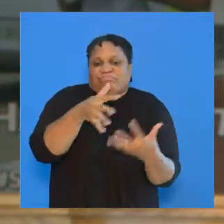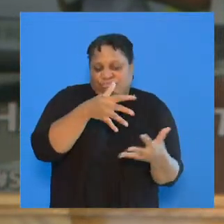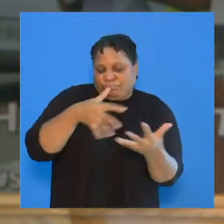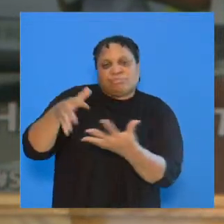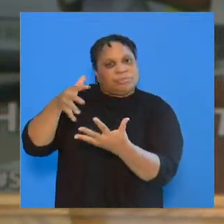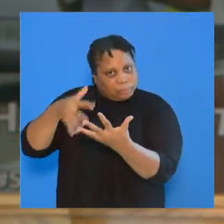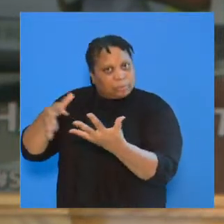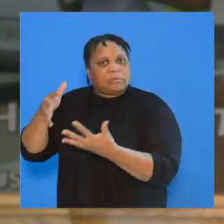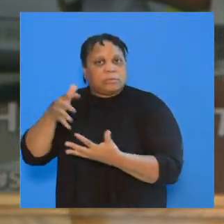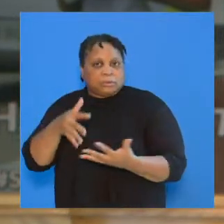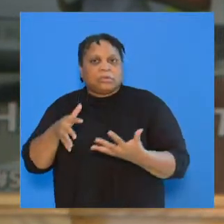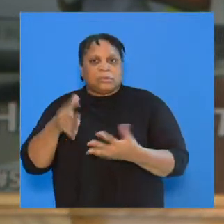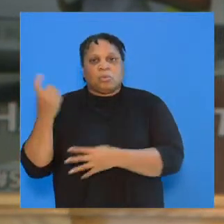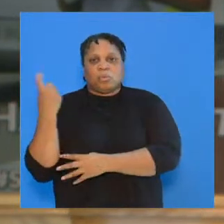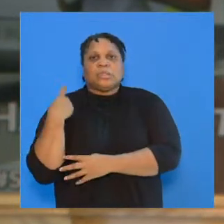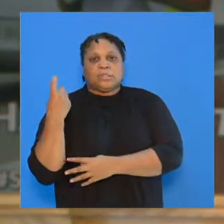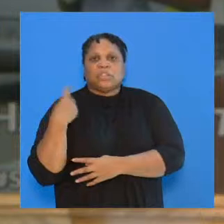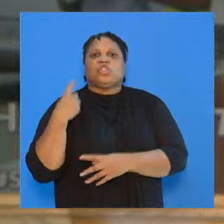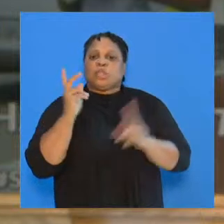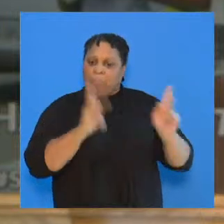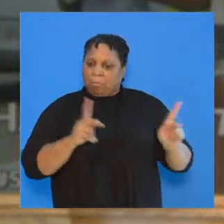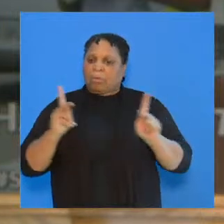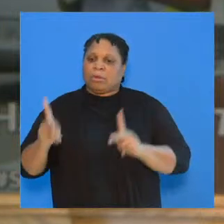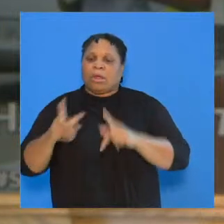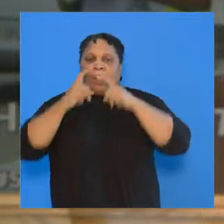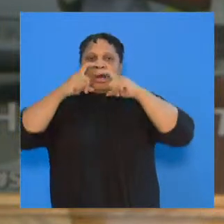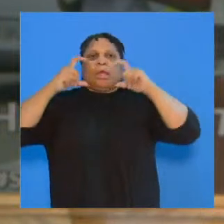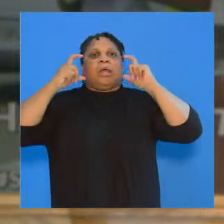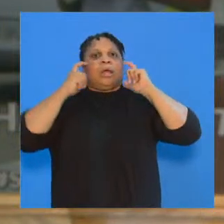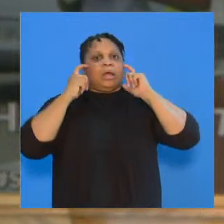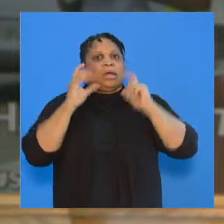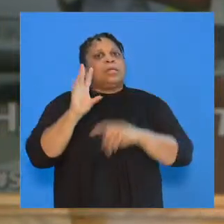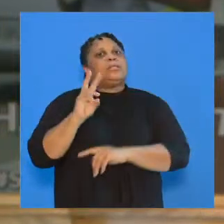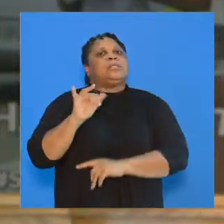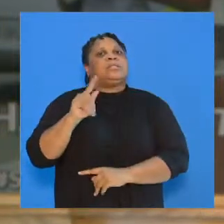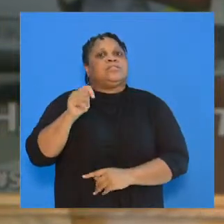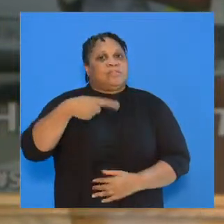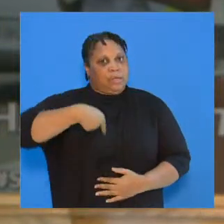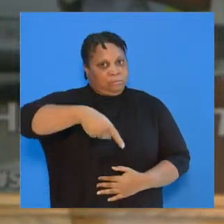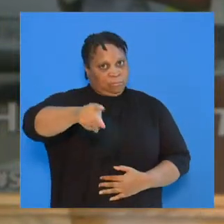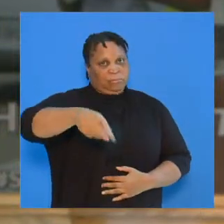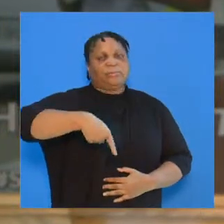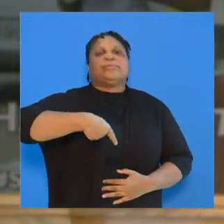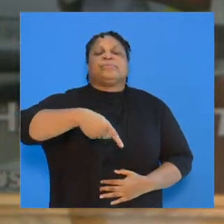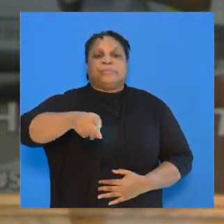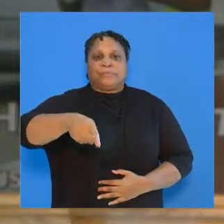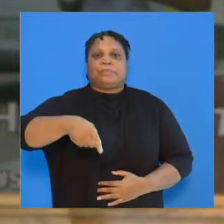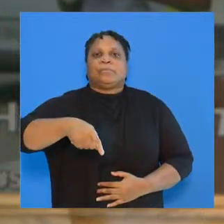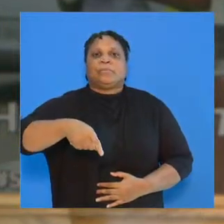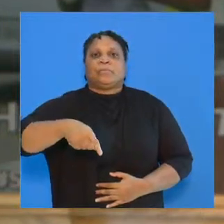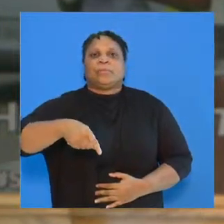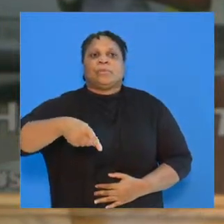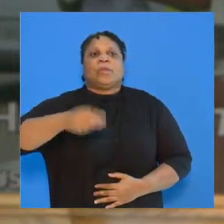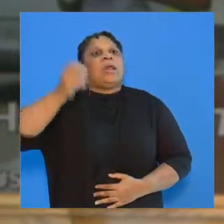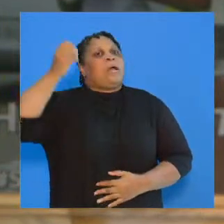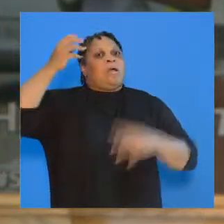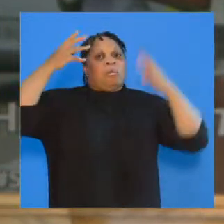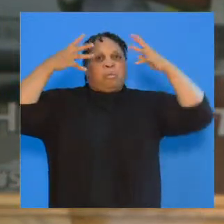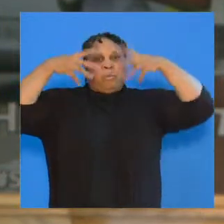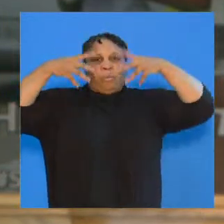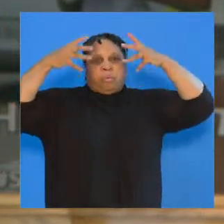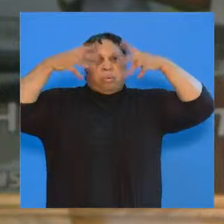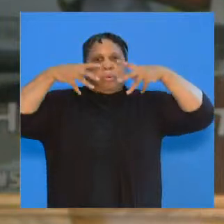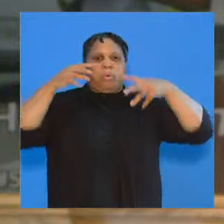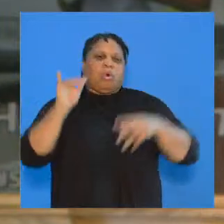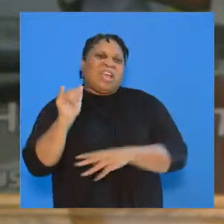with your fellow gym goers. Keep your mask on and 6 feet apart. Also, sweat-absorbing equipment such as yoga